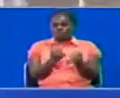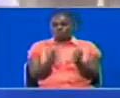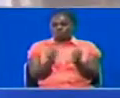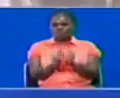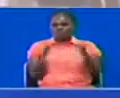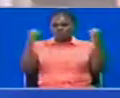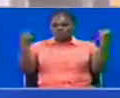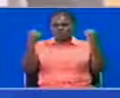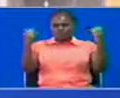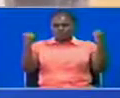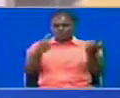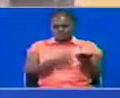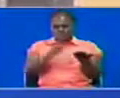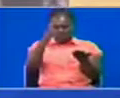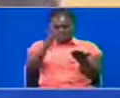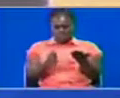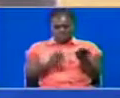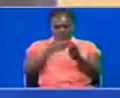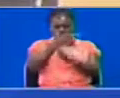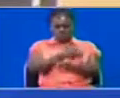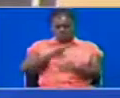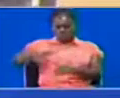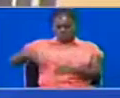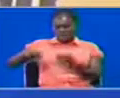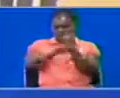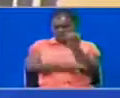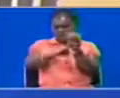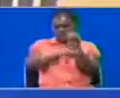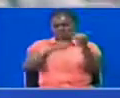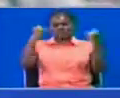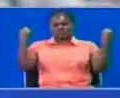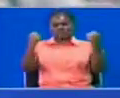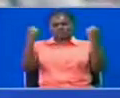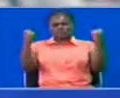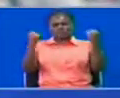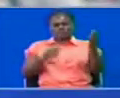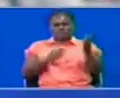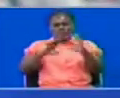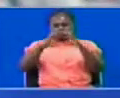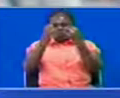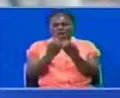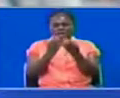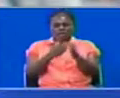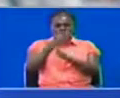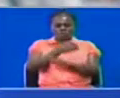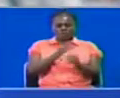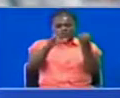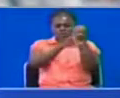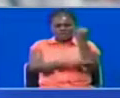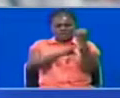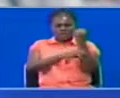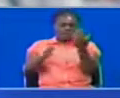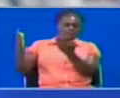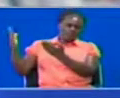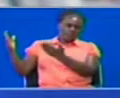heavyweights during this weekend's National Cross-Country Championships. World cross-country champion Geoffrey Kipsang Kamworor